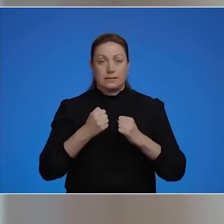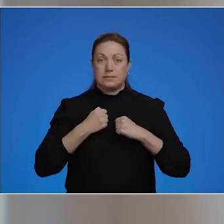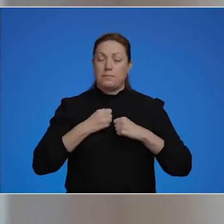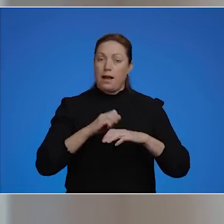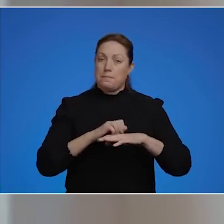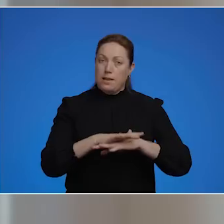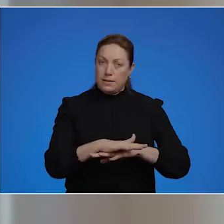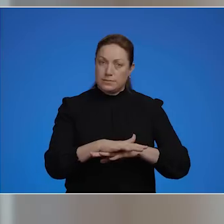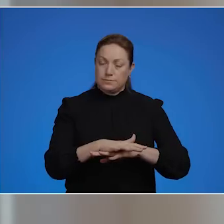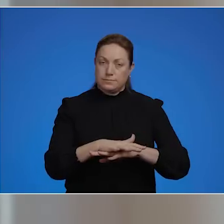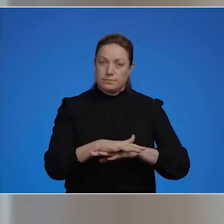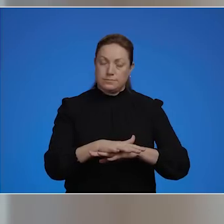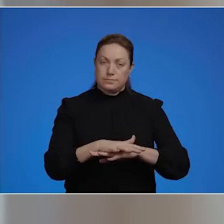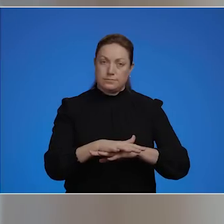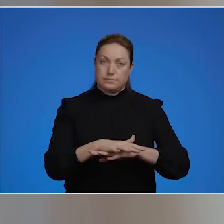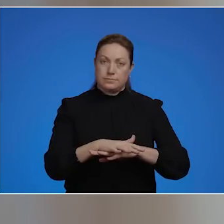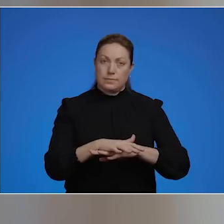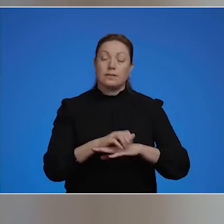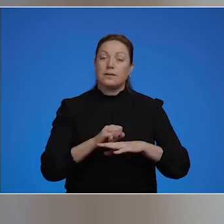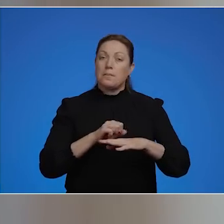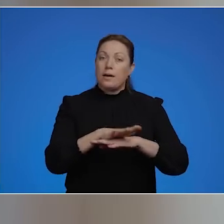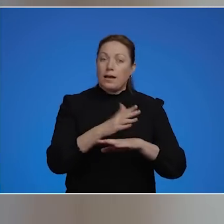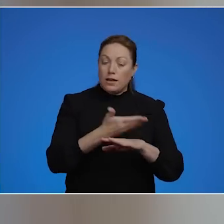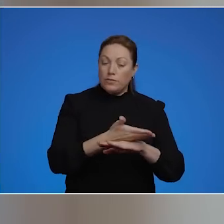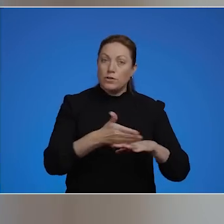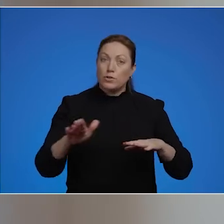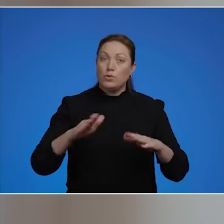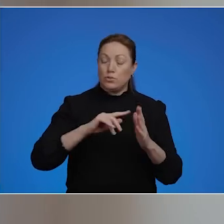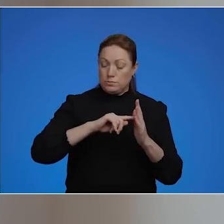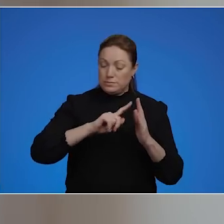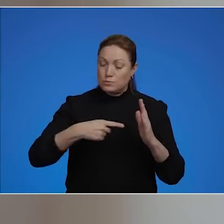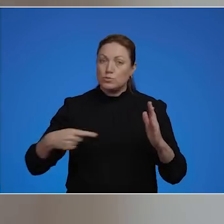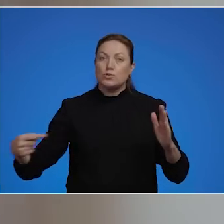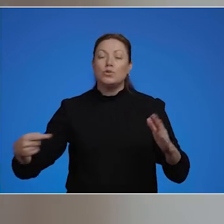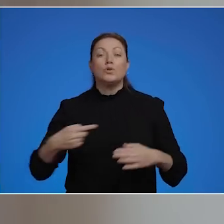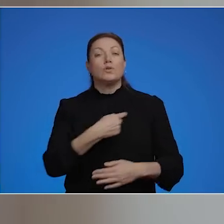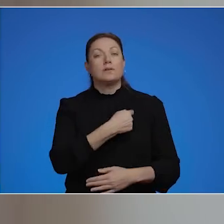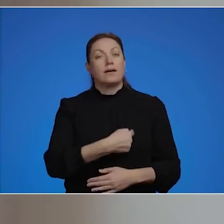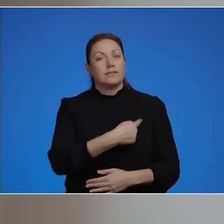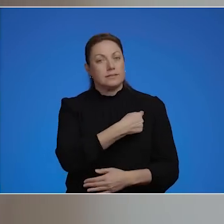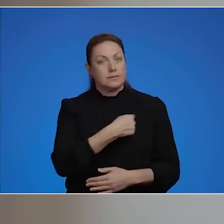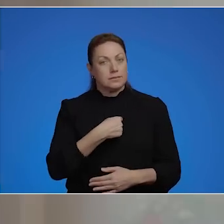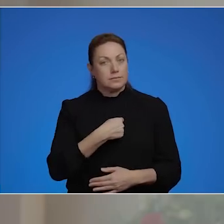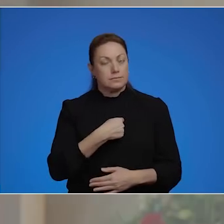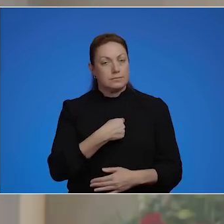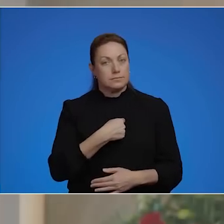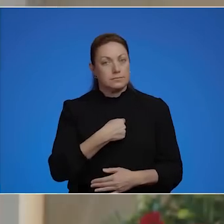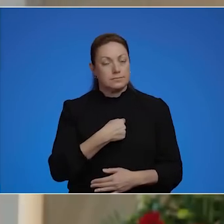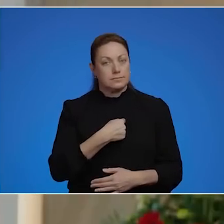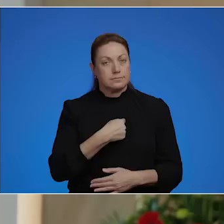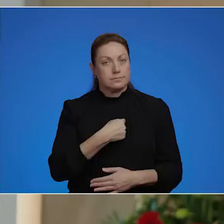this is the chalice of my blood, the blood of the new and eternal covenant,